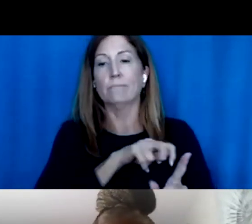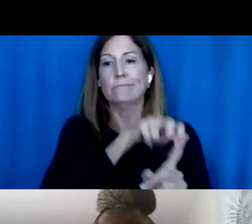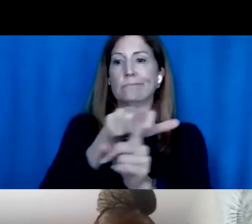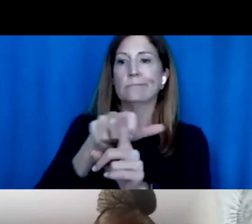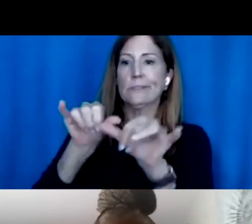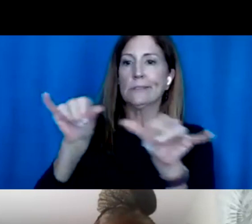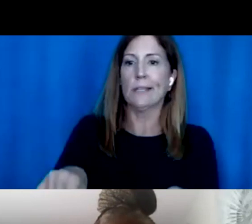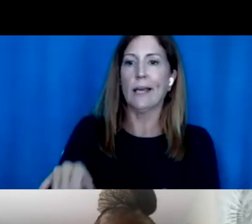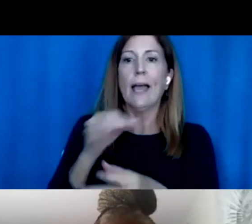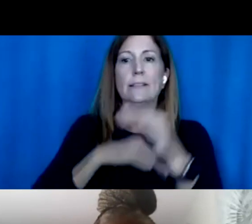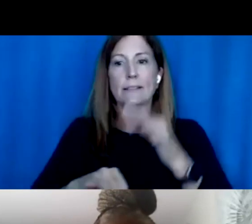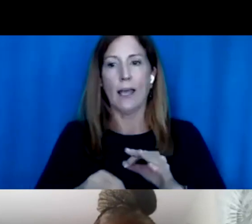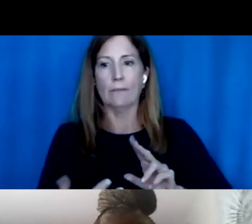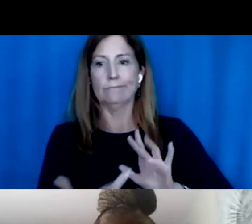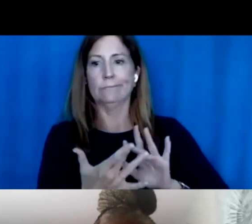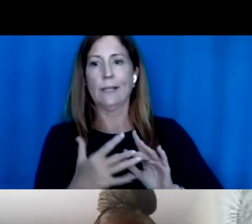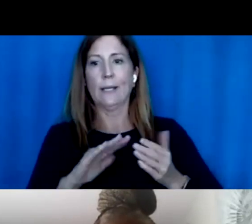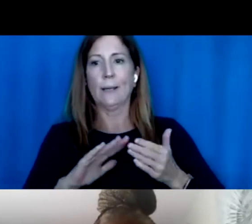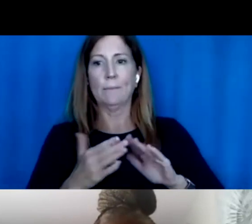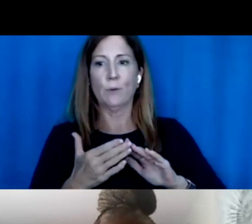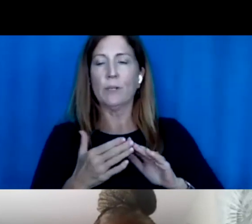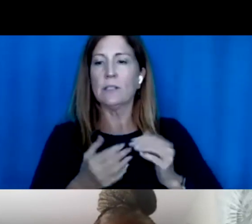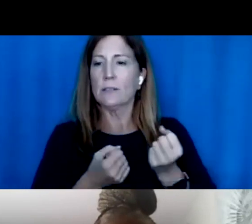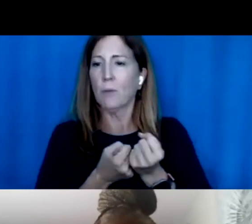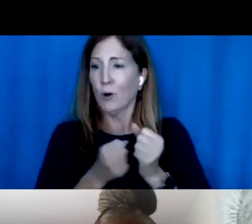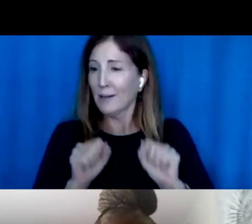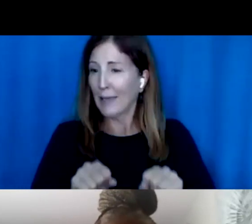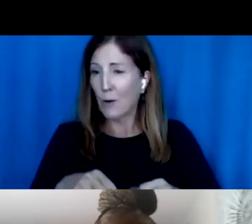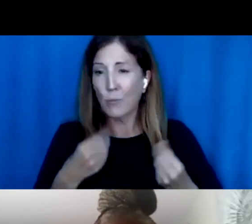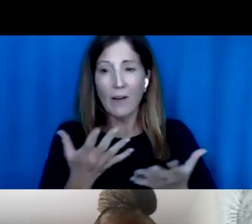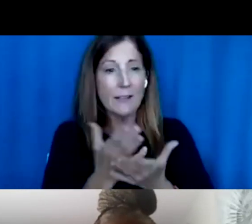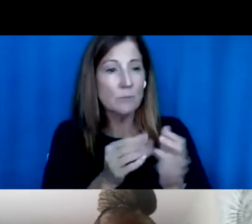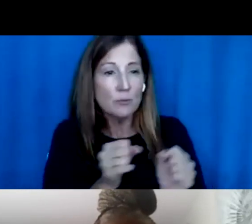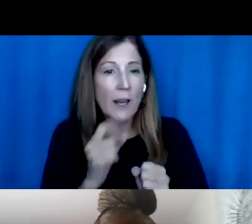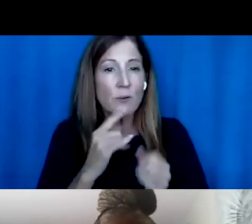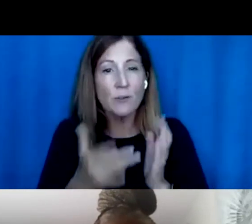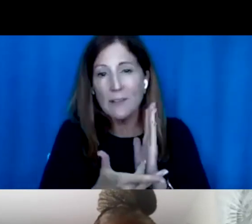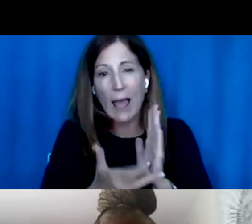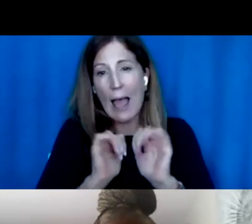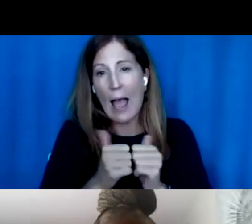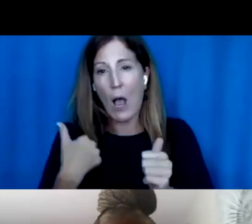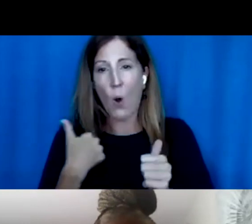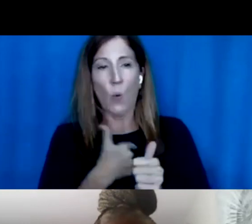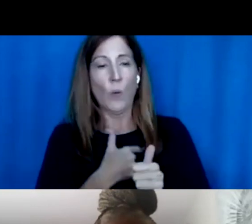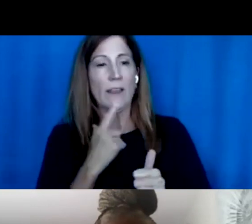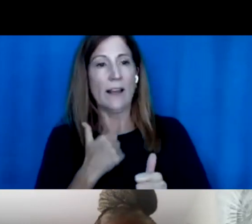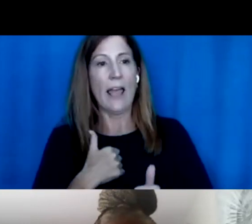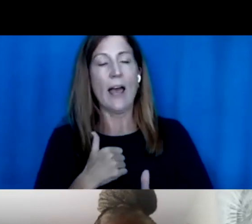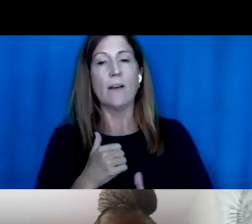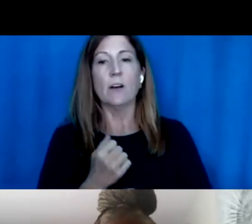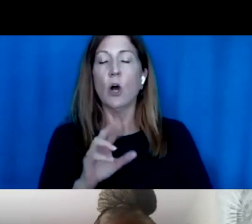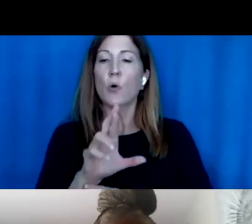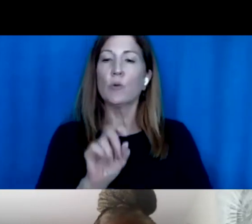of community-based support. Could you please provide some strategies or techniques to how we can implement restorative justice practices